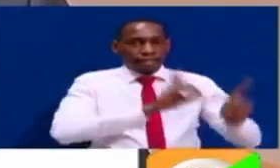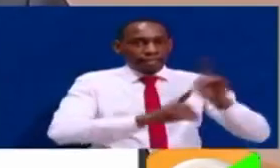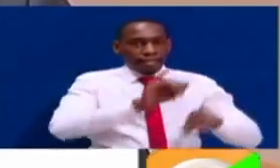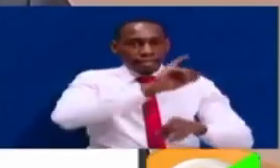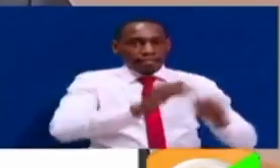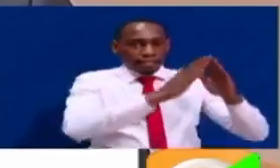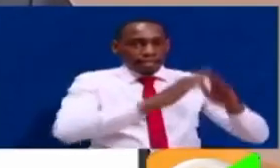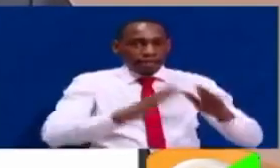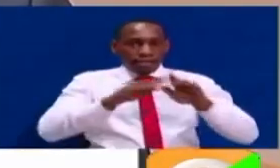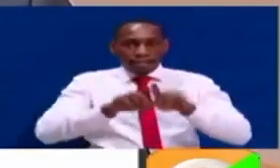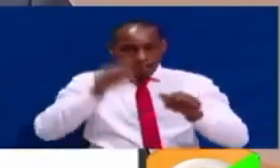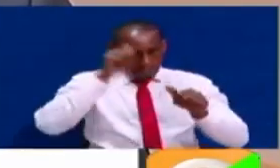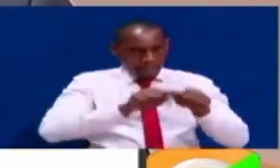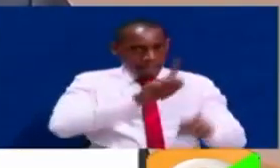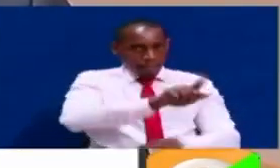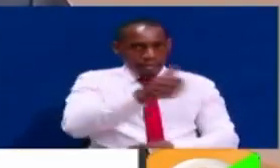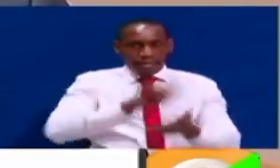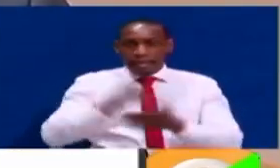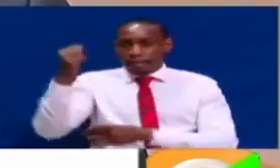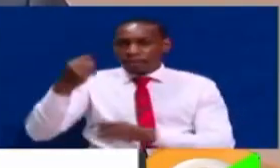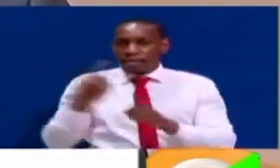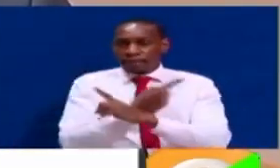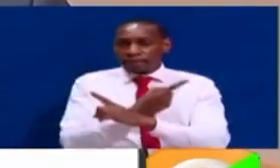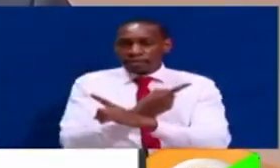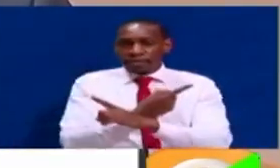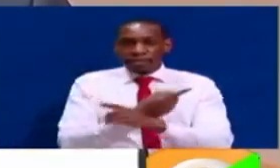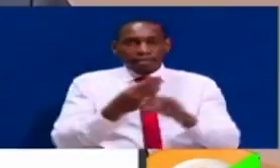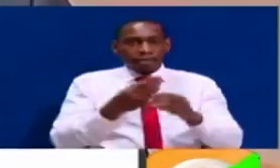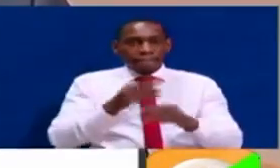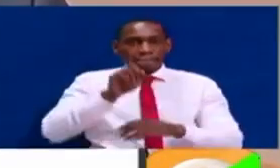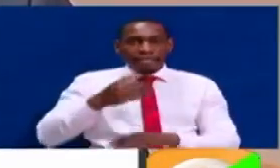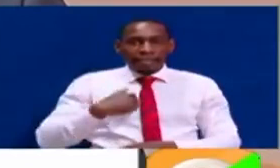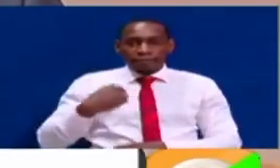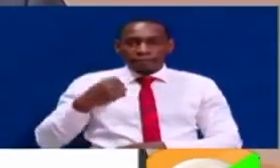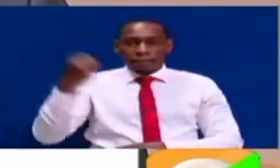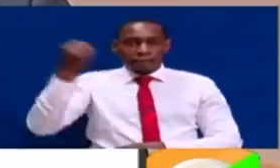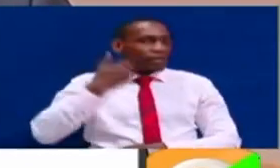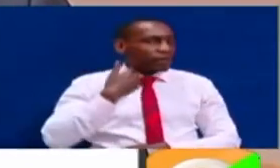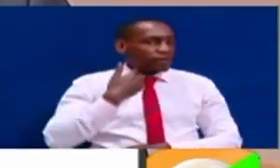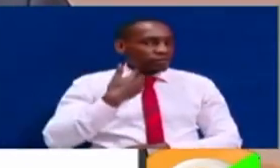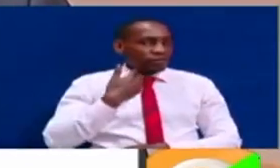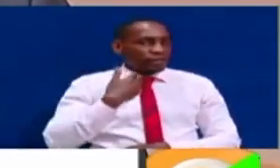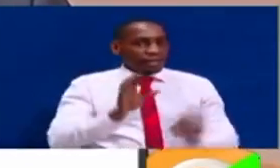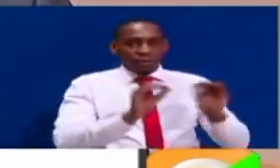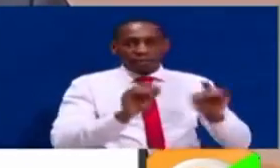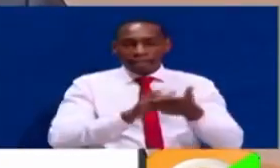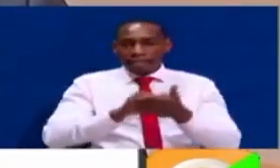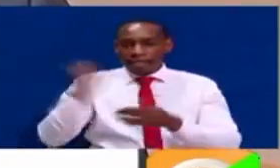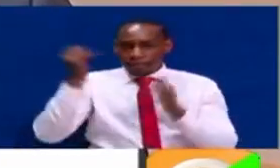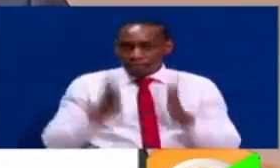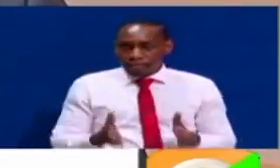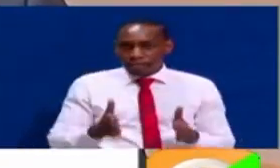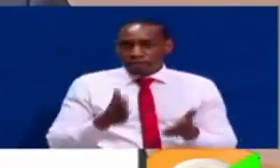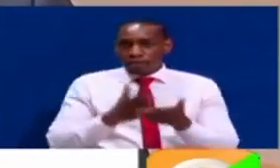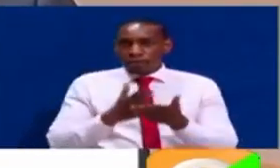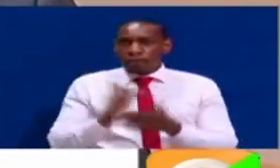it, remind each other that political differences need not result in political acrimony. That politicians, no matter